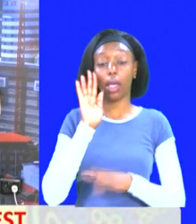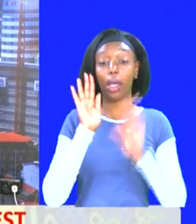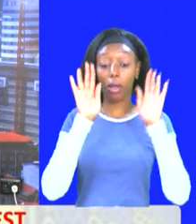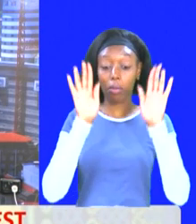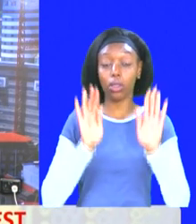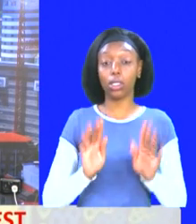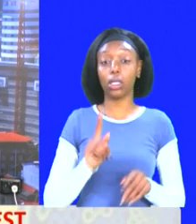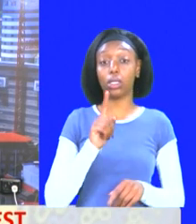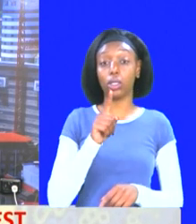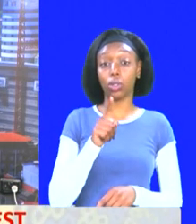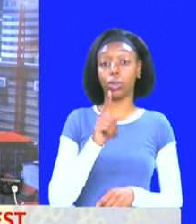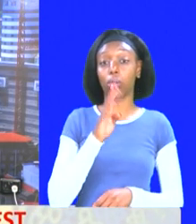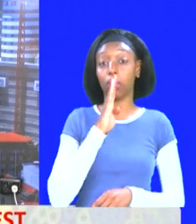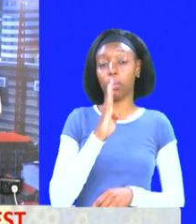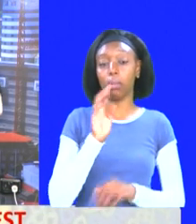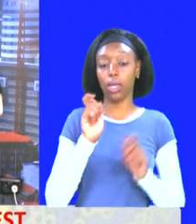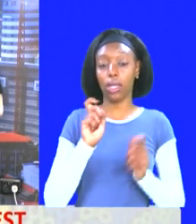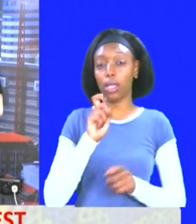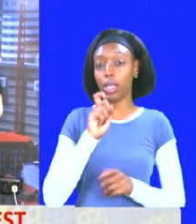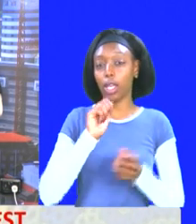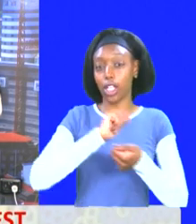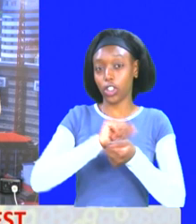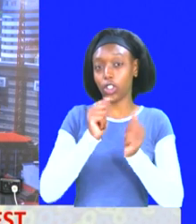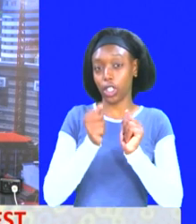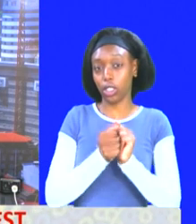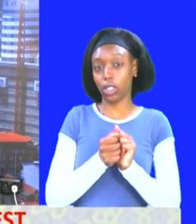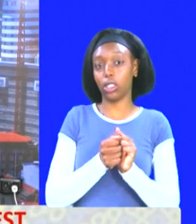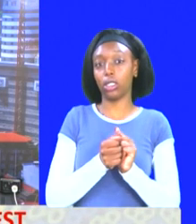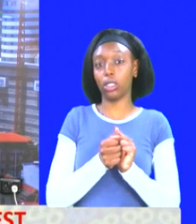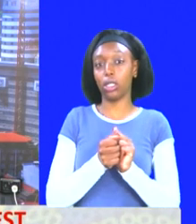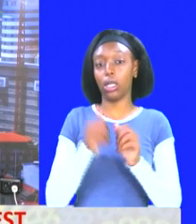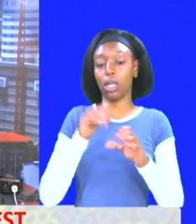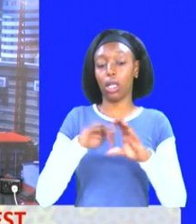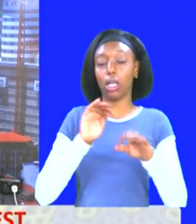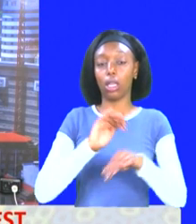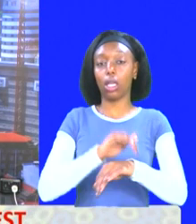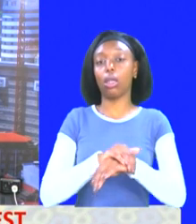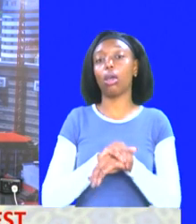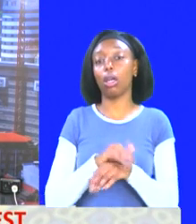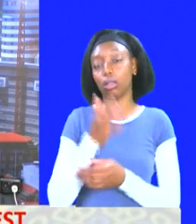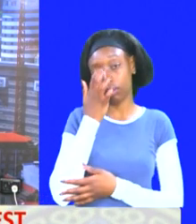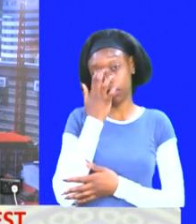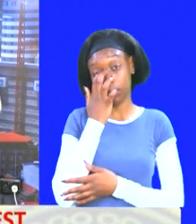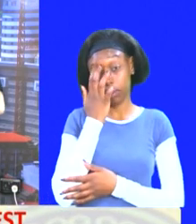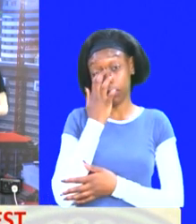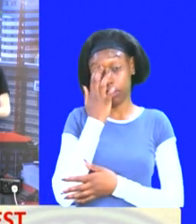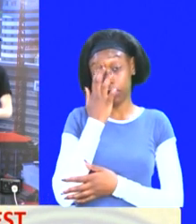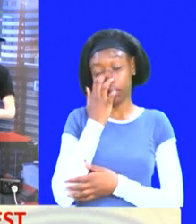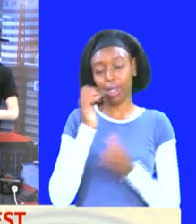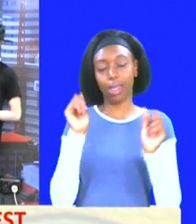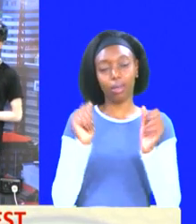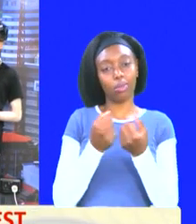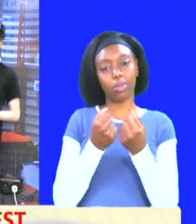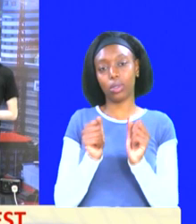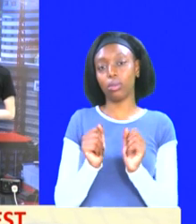see in the world. Automatically, huwezi kaa tu hapo alafu useme ati kesho naendesha gari. Huwezi tu kaa,